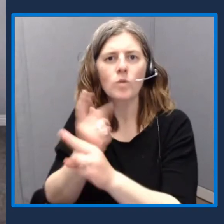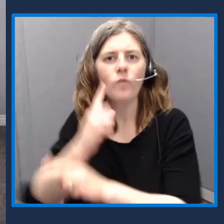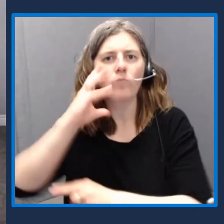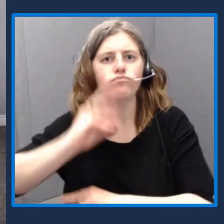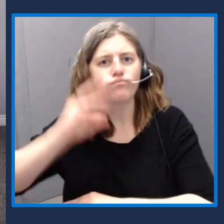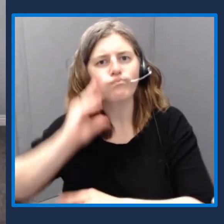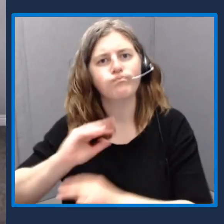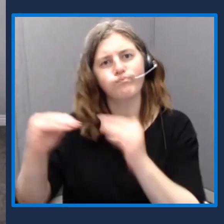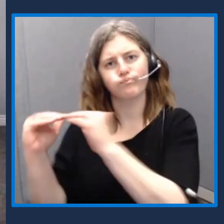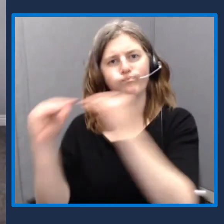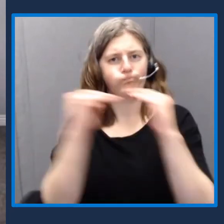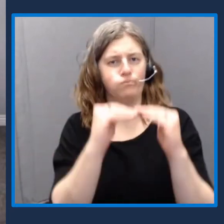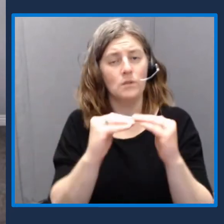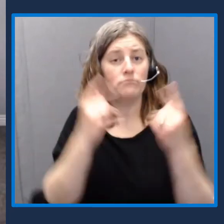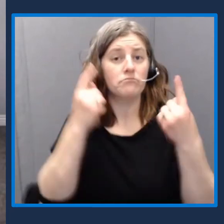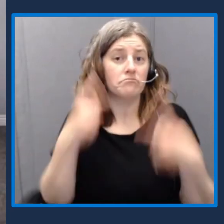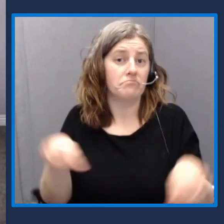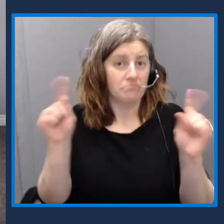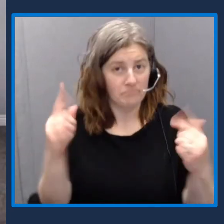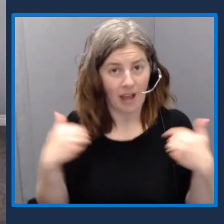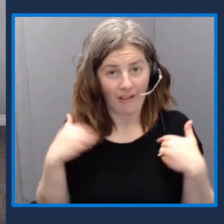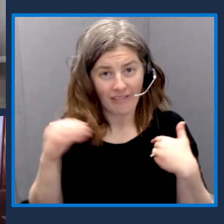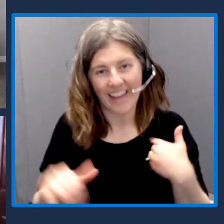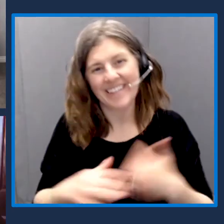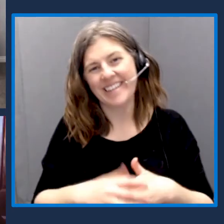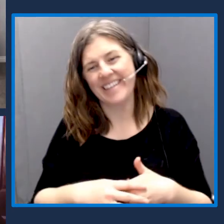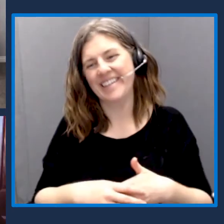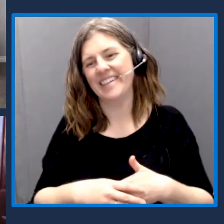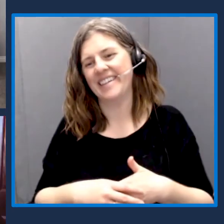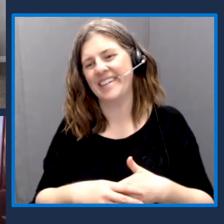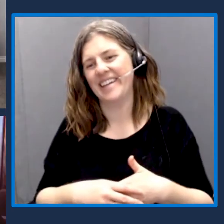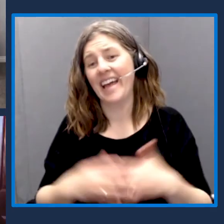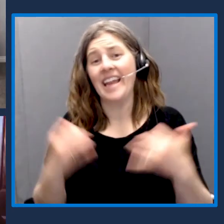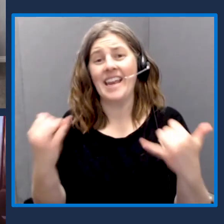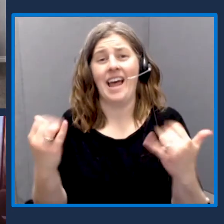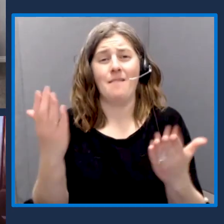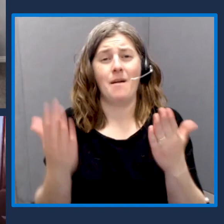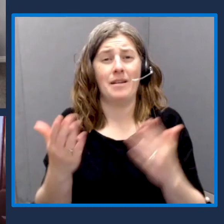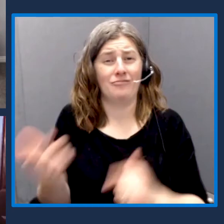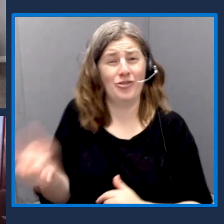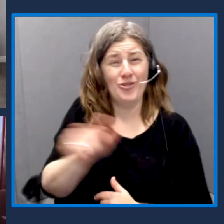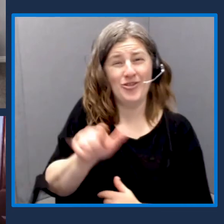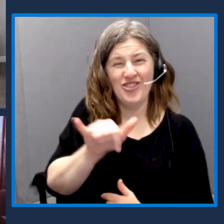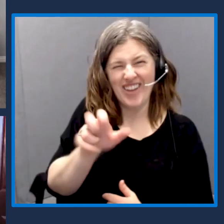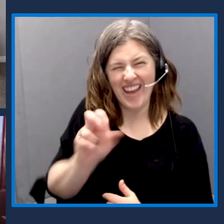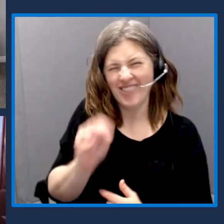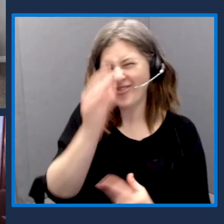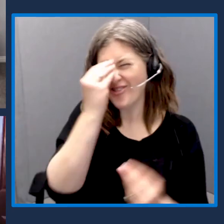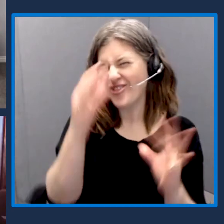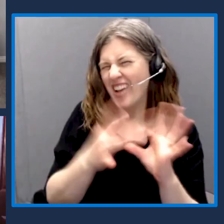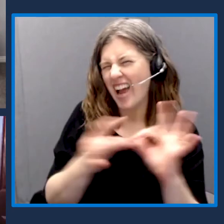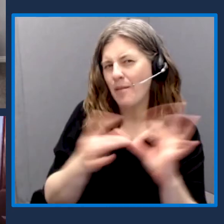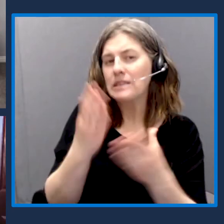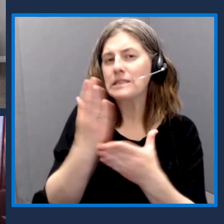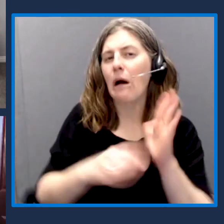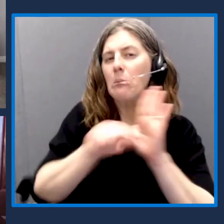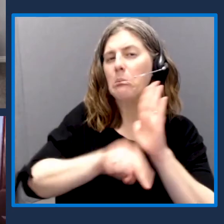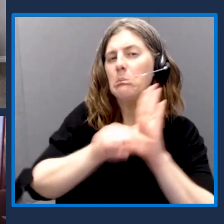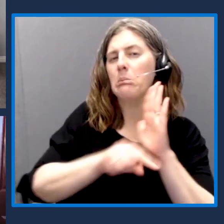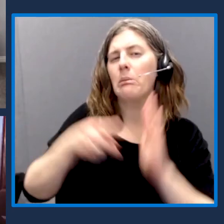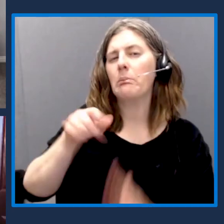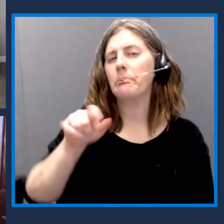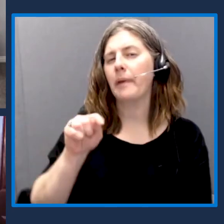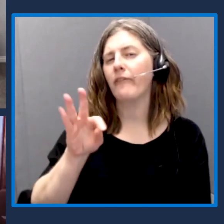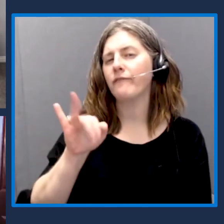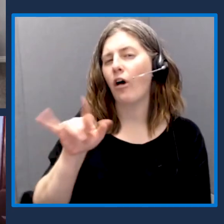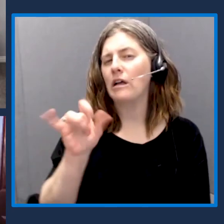experience. So there you have it. And now maybe over to Jen to talk about a few pitfalls that we will want you to avoid